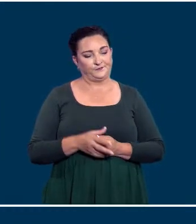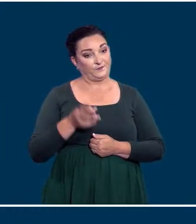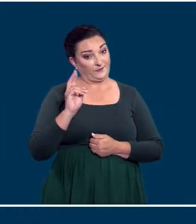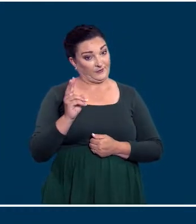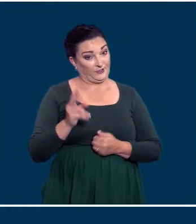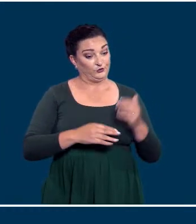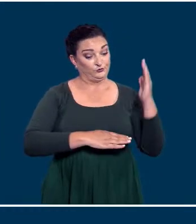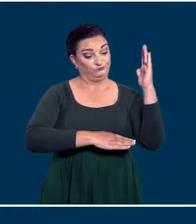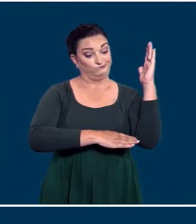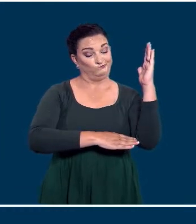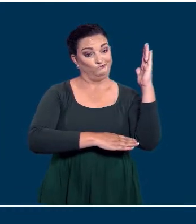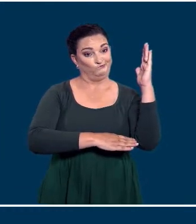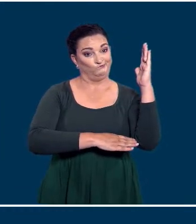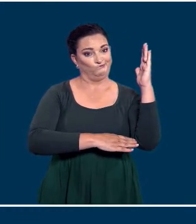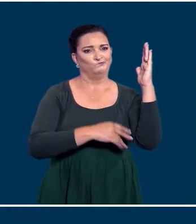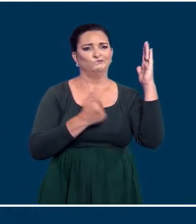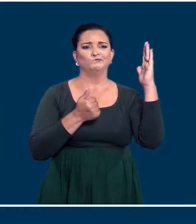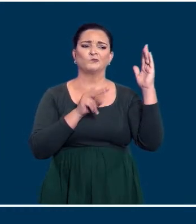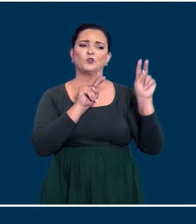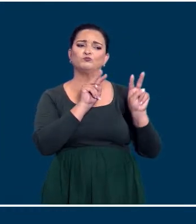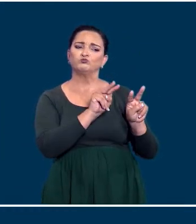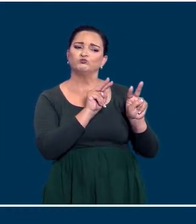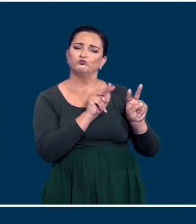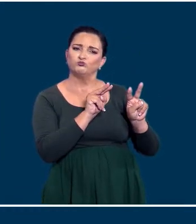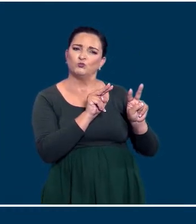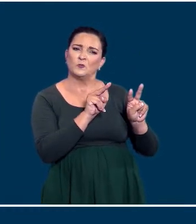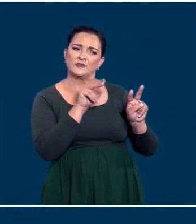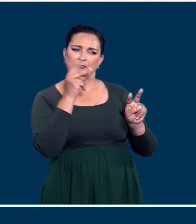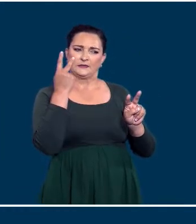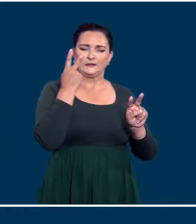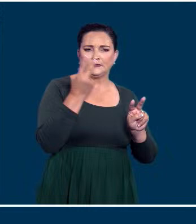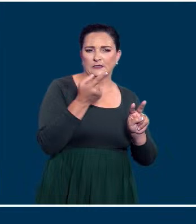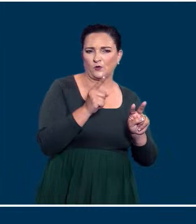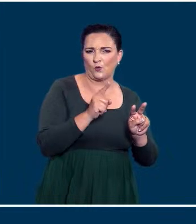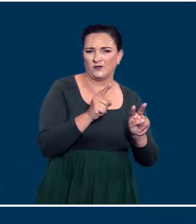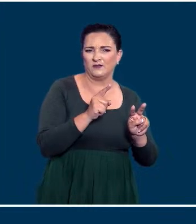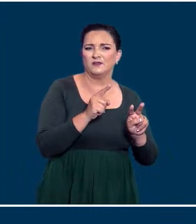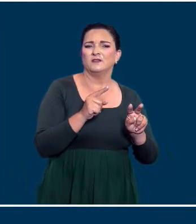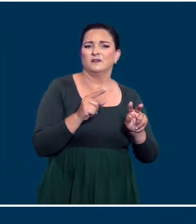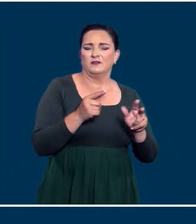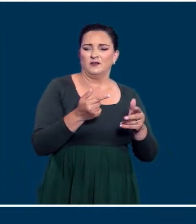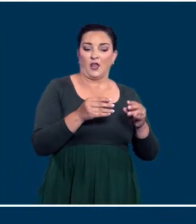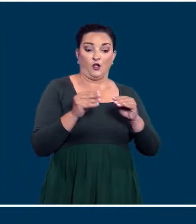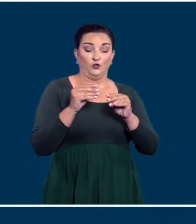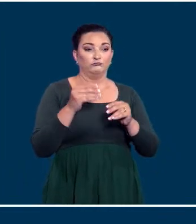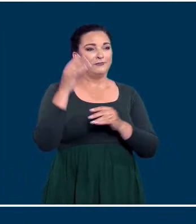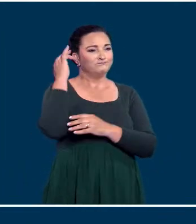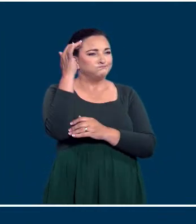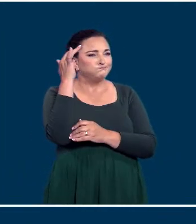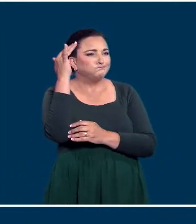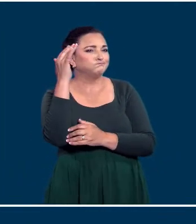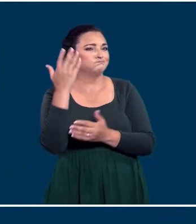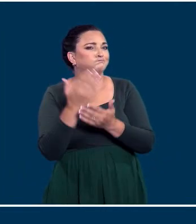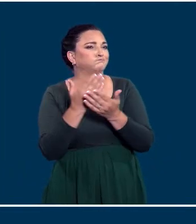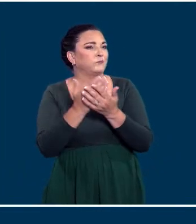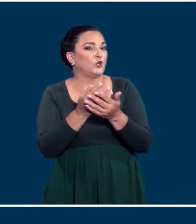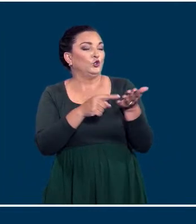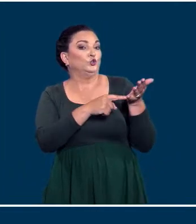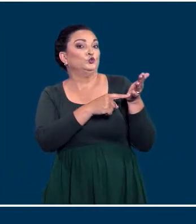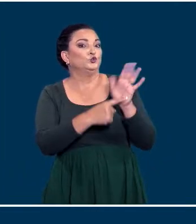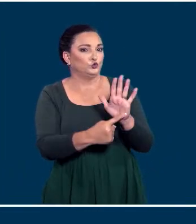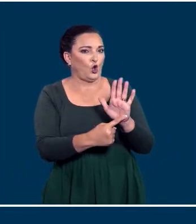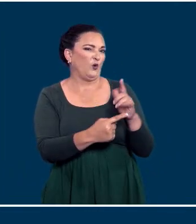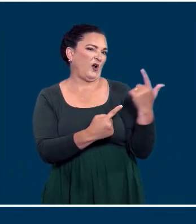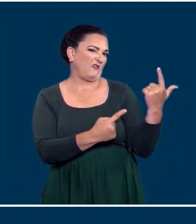all of you reading the paper on a regular basis. Private sector generation initiatives shown on the left-hand side are quite